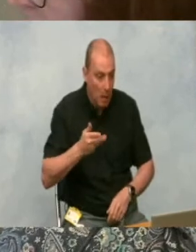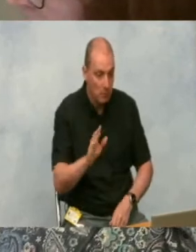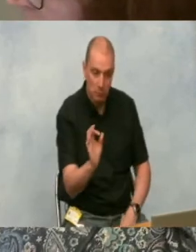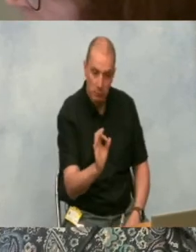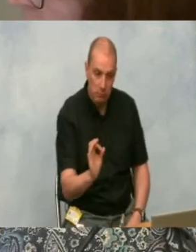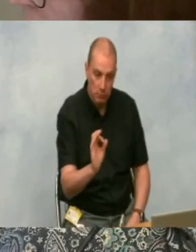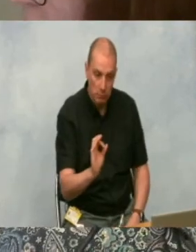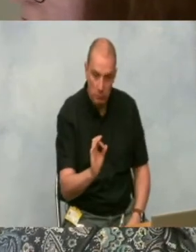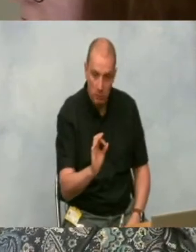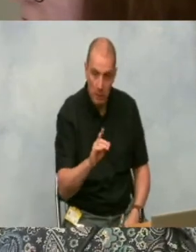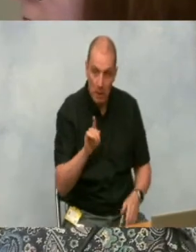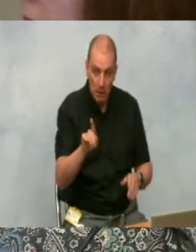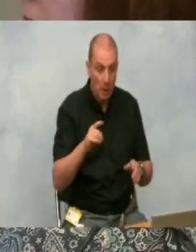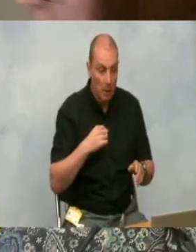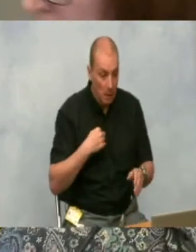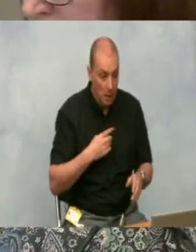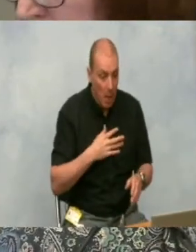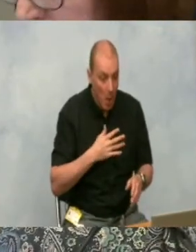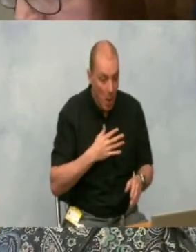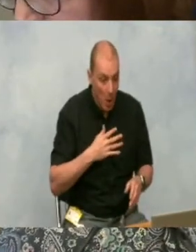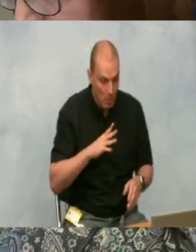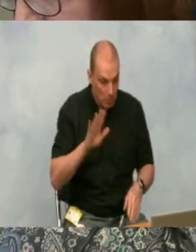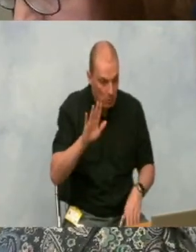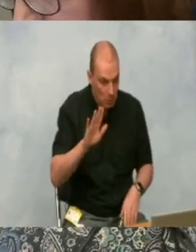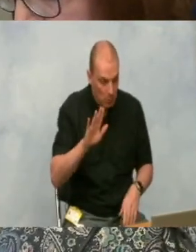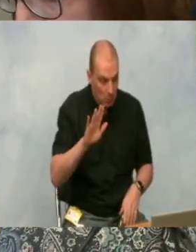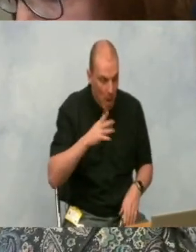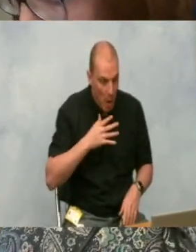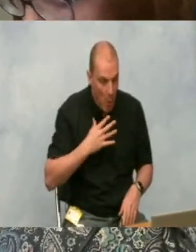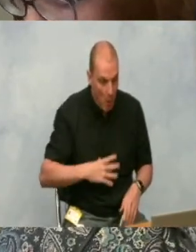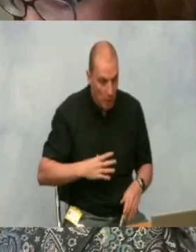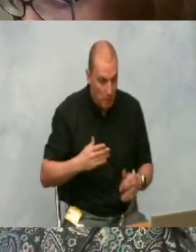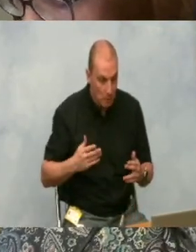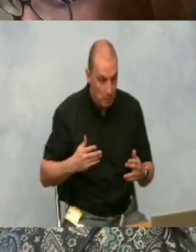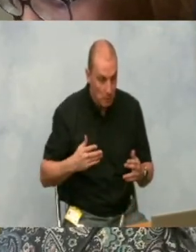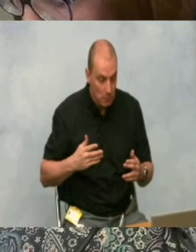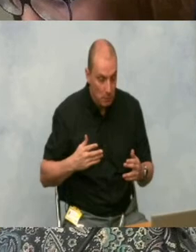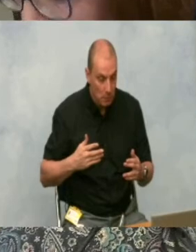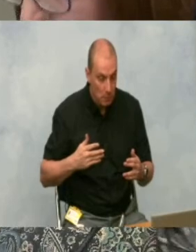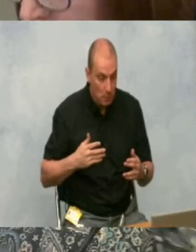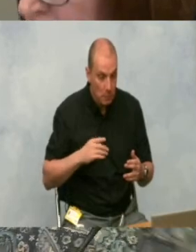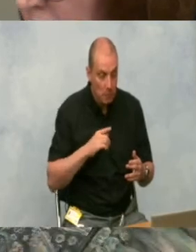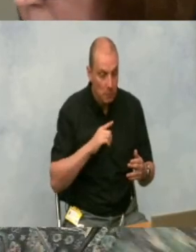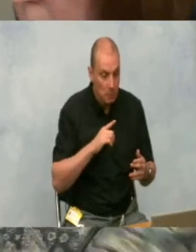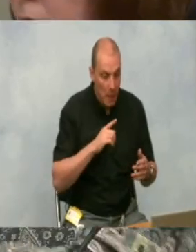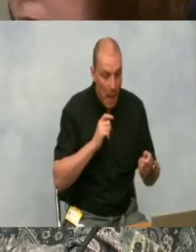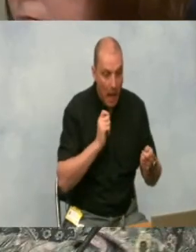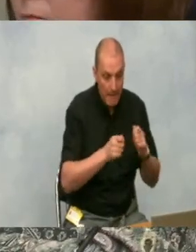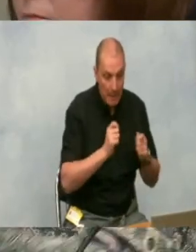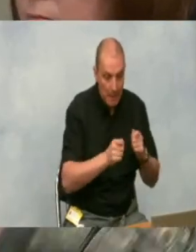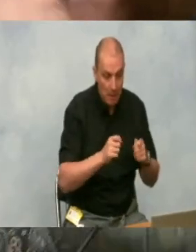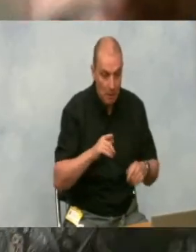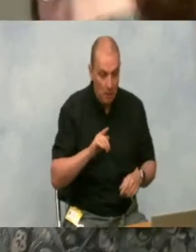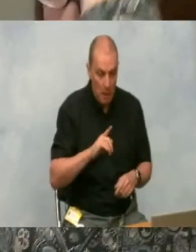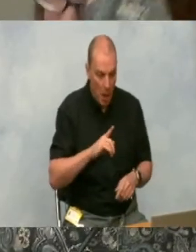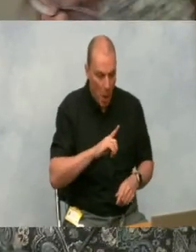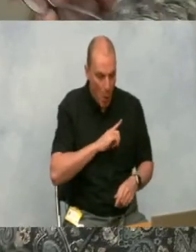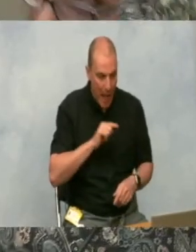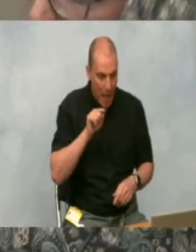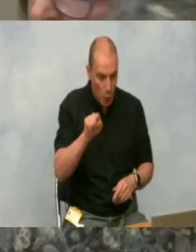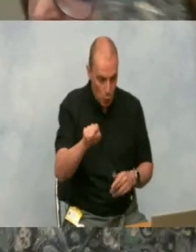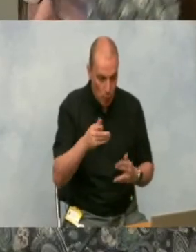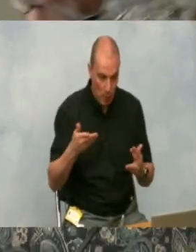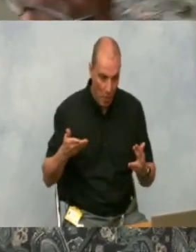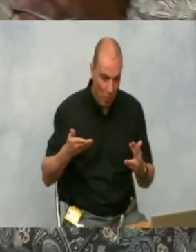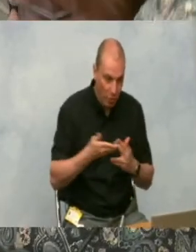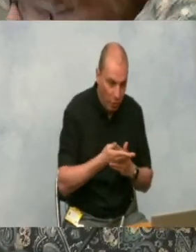Yeah, of course, I'd like to make an amendment, Chair. I don't quite understand why you're overstepping the mark. I'm not overstepping the mark. We're 10 minutes past